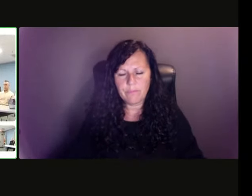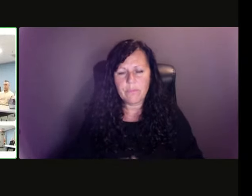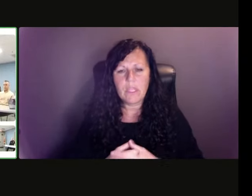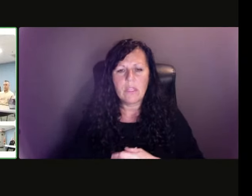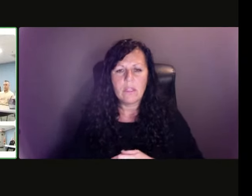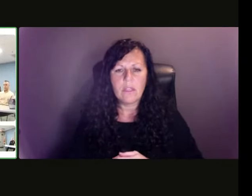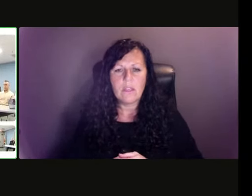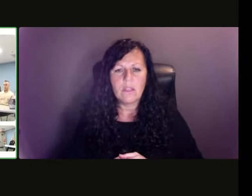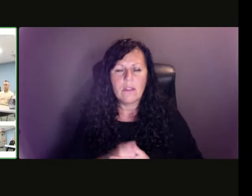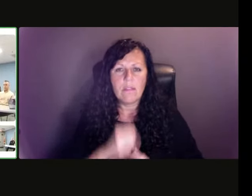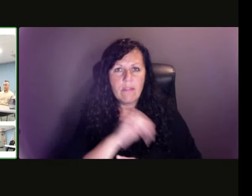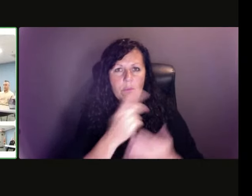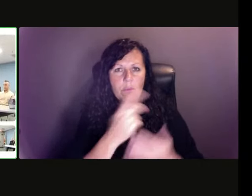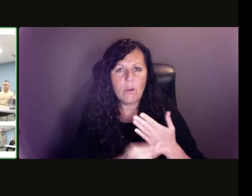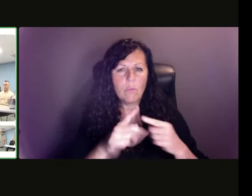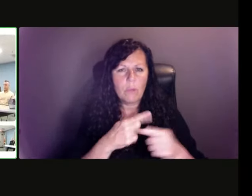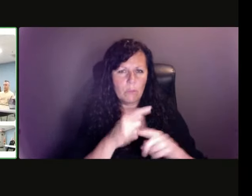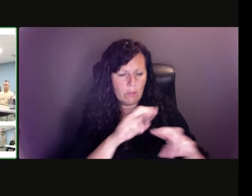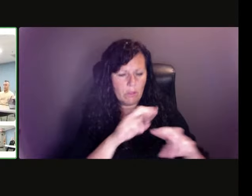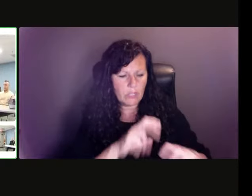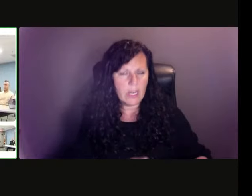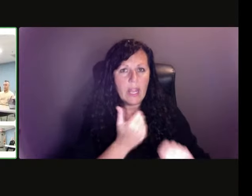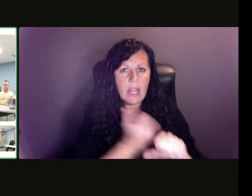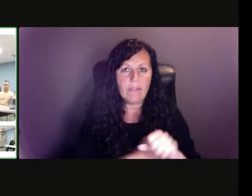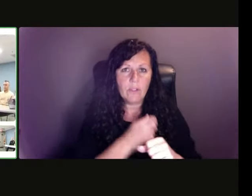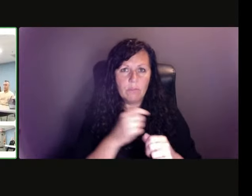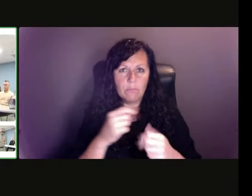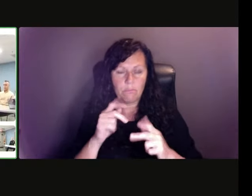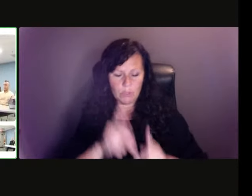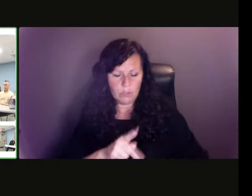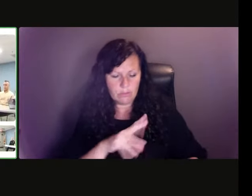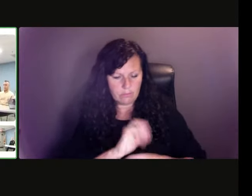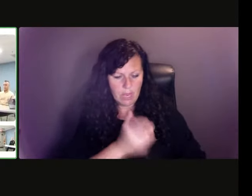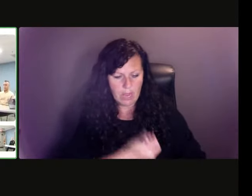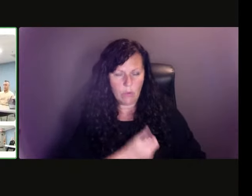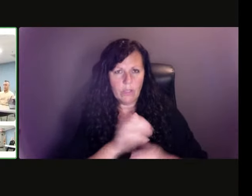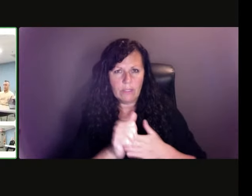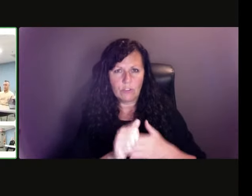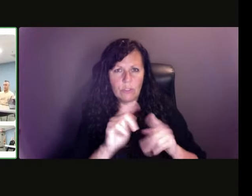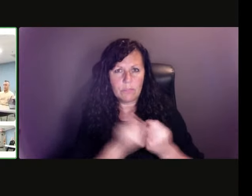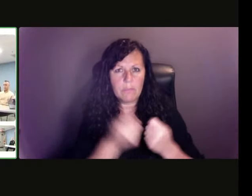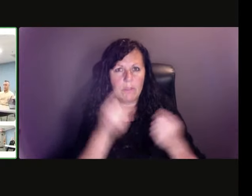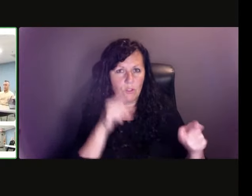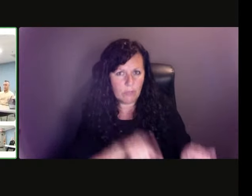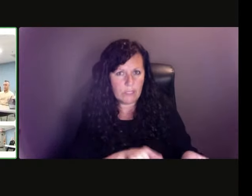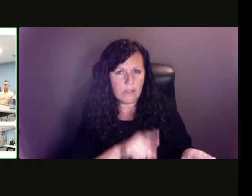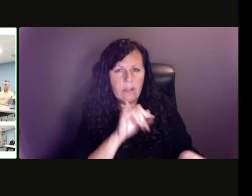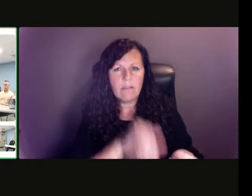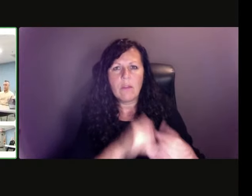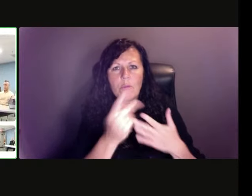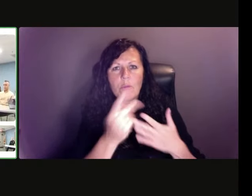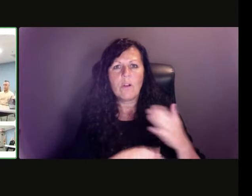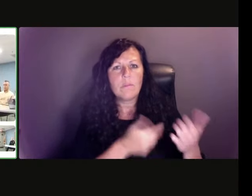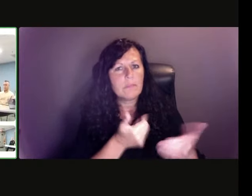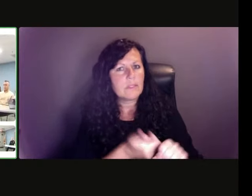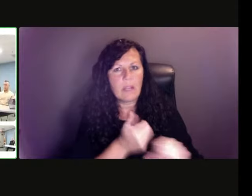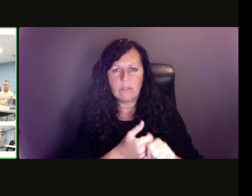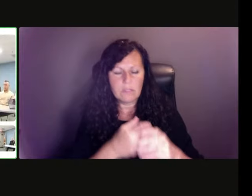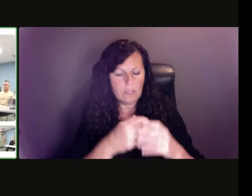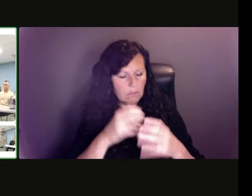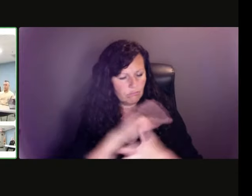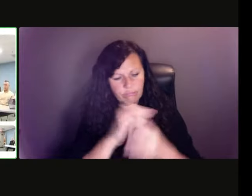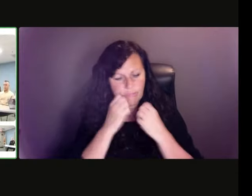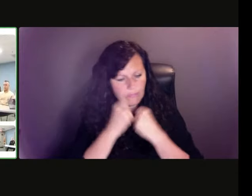that program, every person on the leadership team agreed that that program is delivering extraordinary value to our